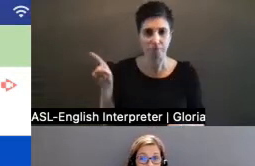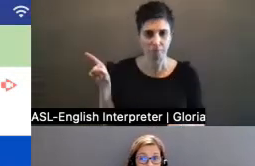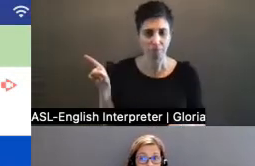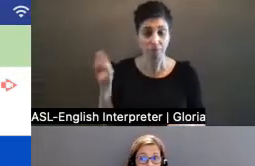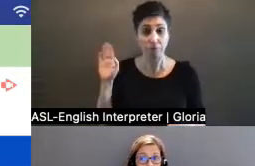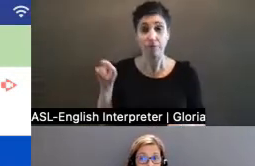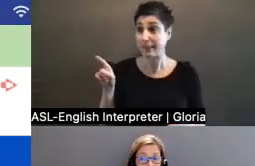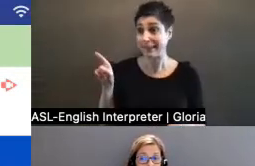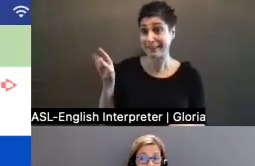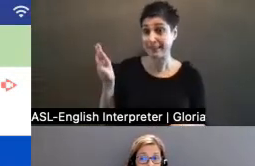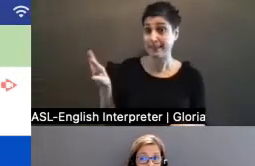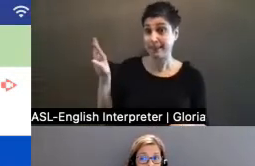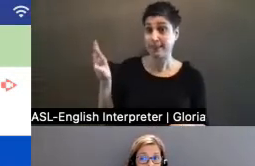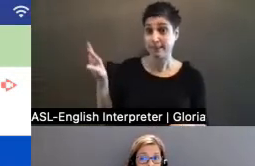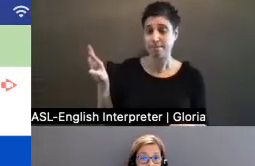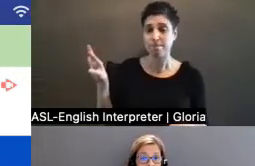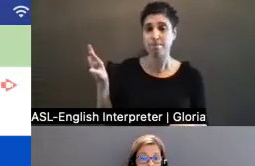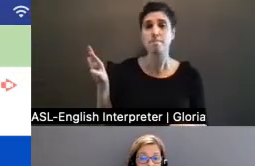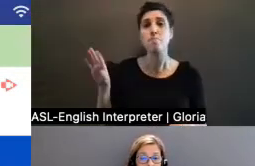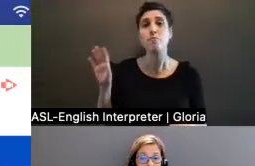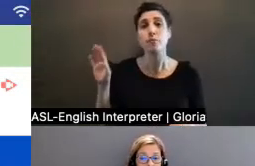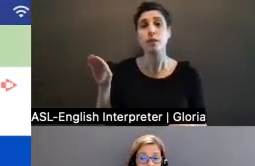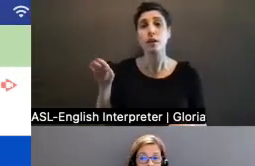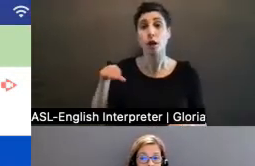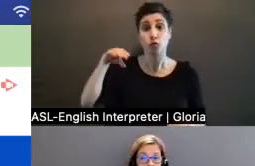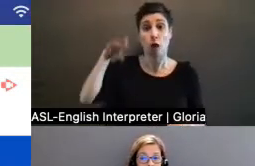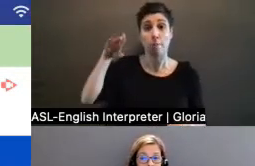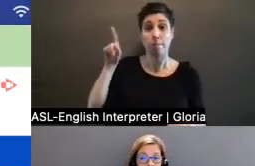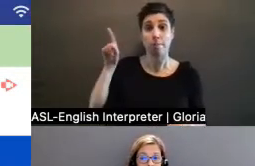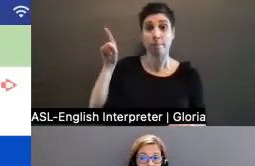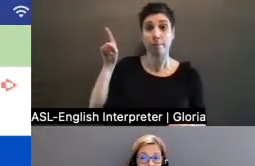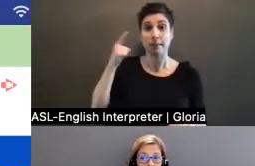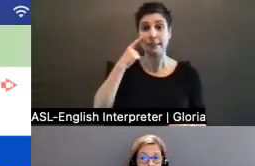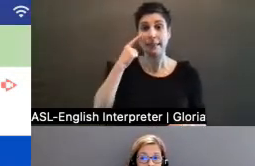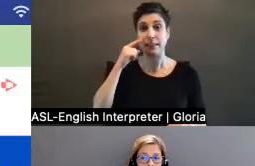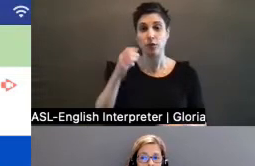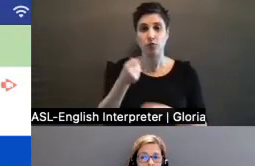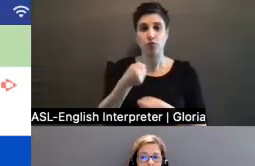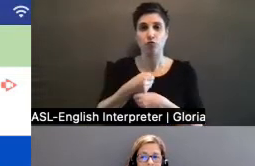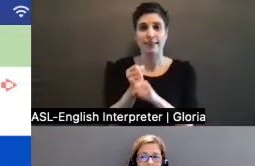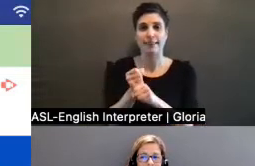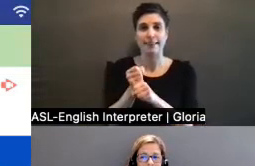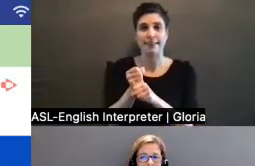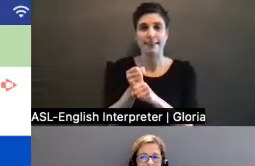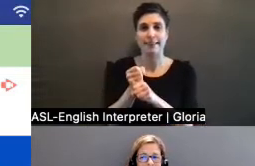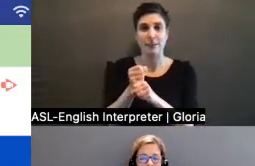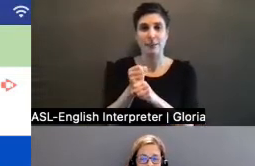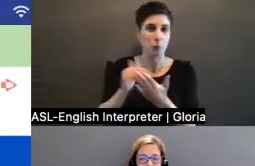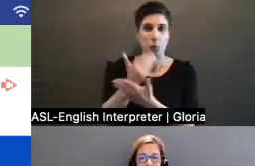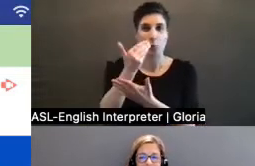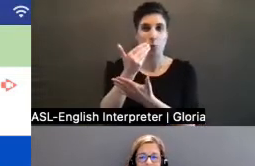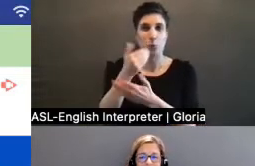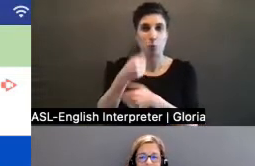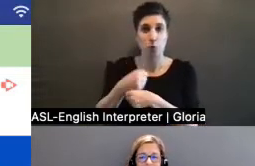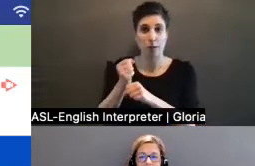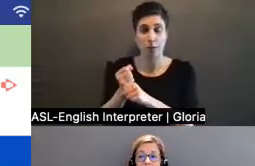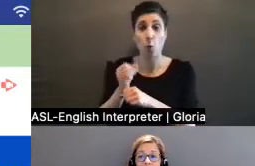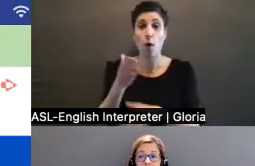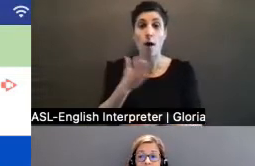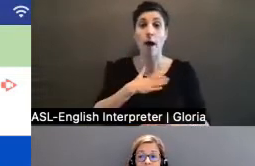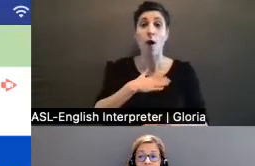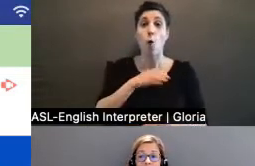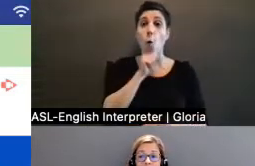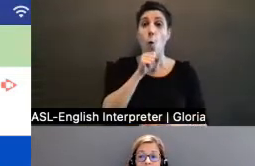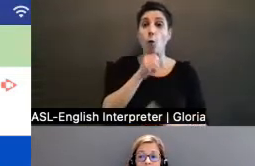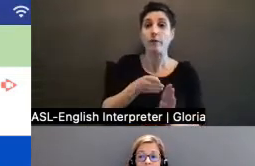tool itself is that right on top, I can create from scratch, or I can see my own Kahoots. And this is just